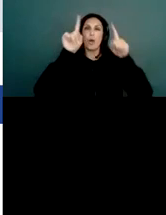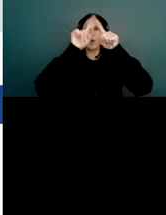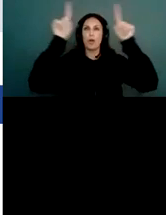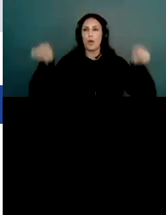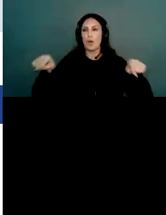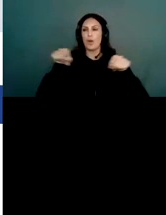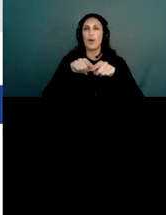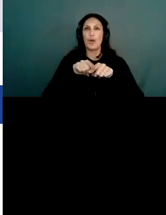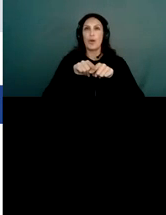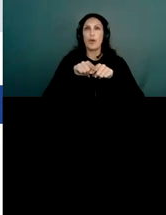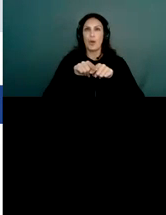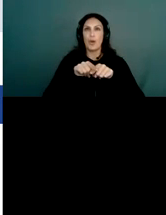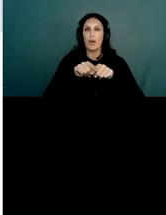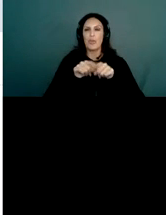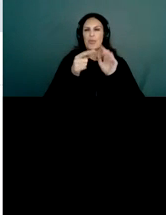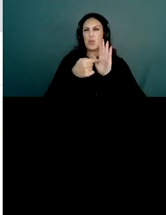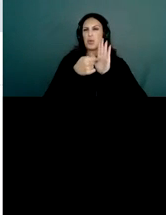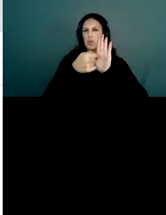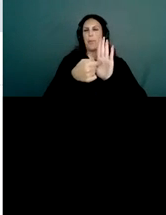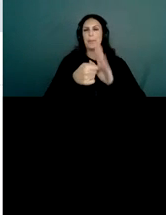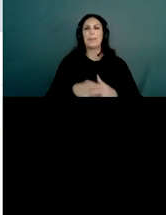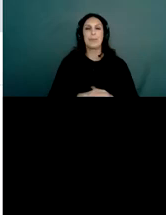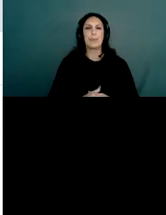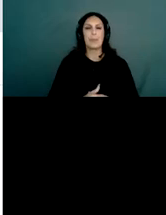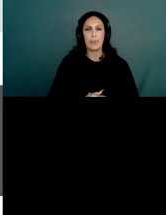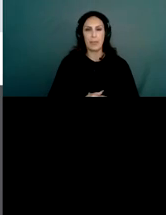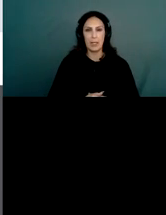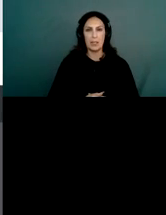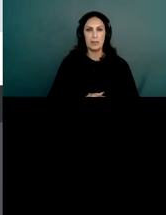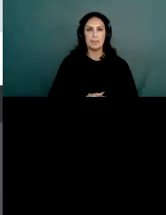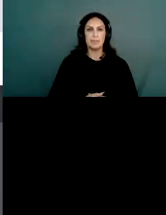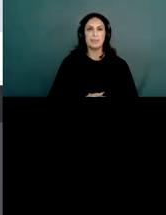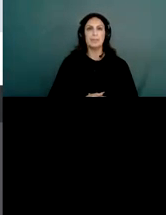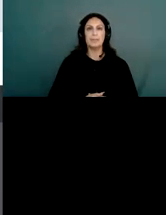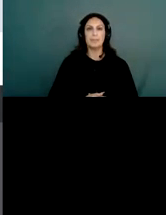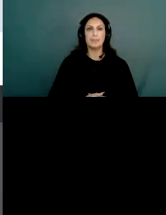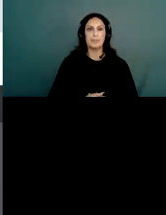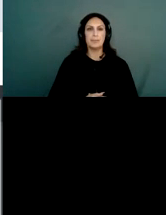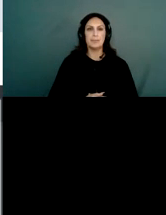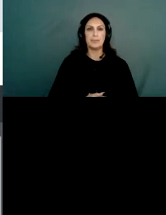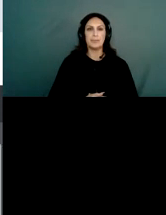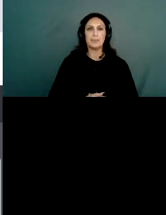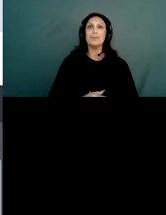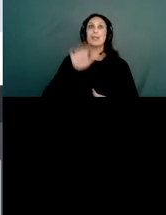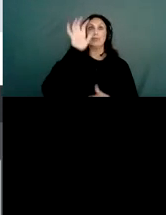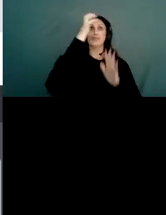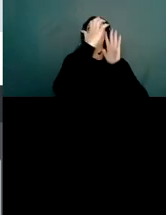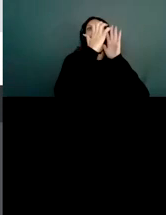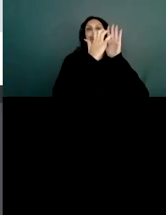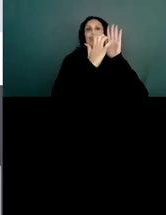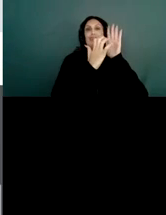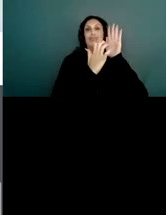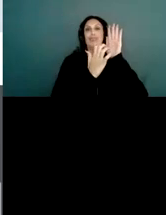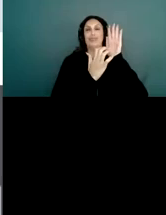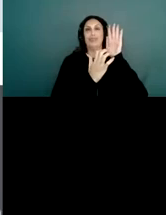of document. So I'll go into a third grade one. And again, it's filled with many more activities that your students